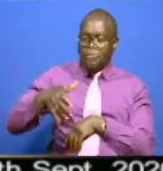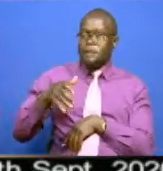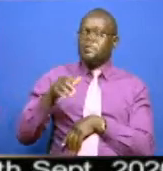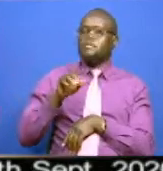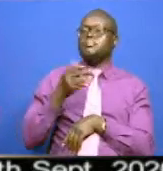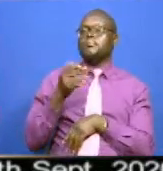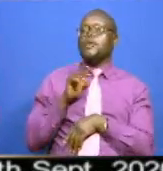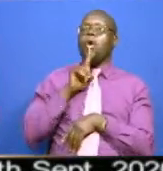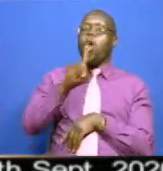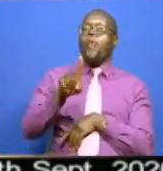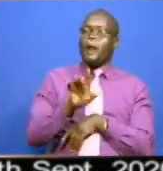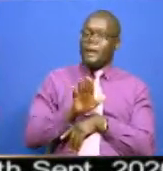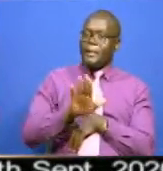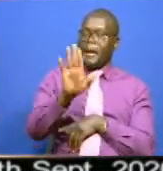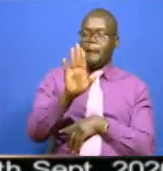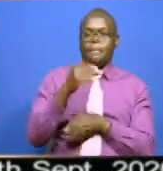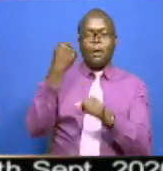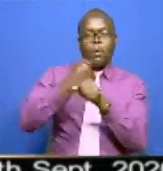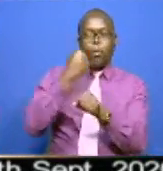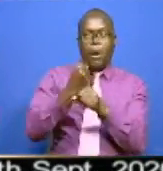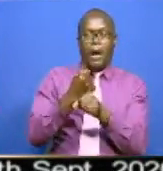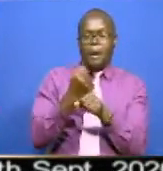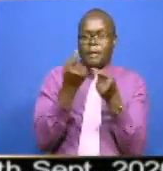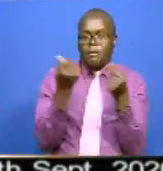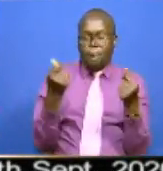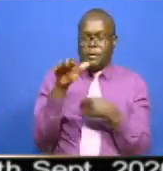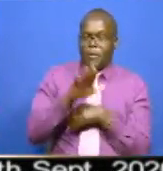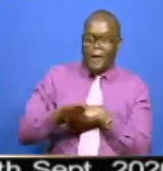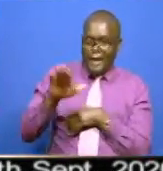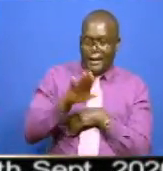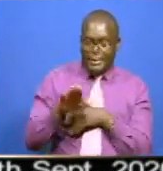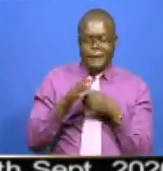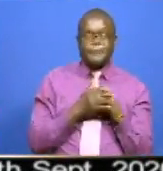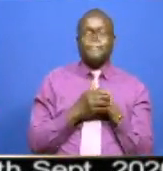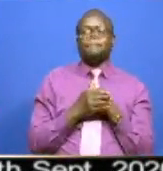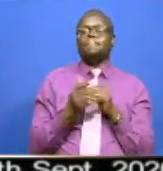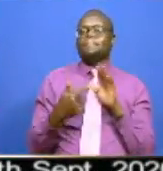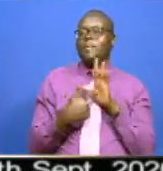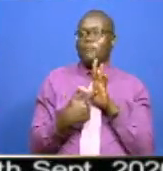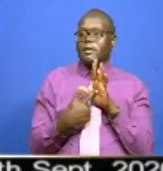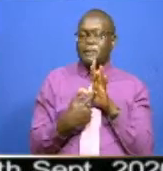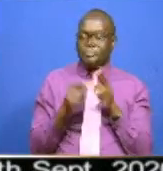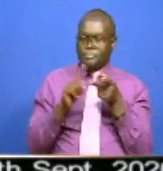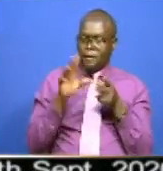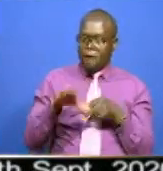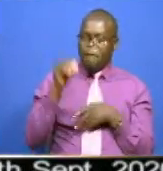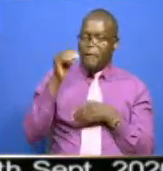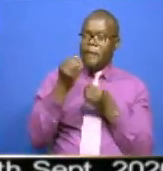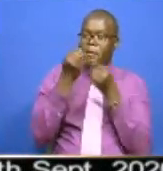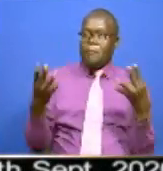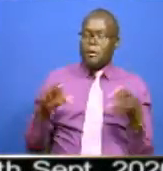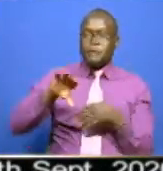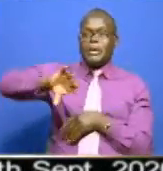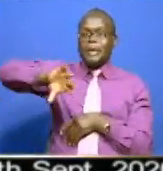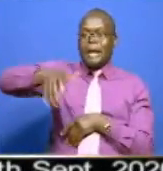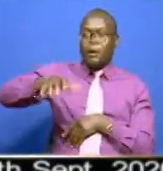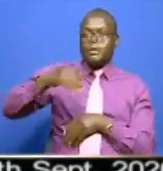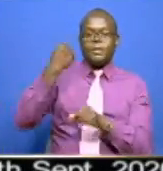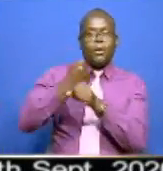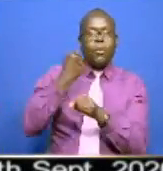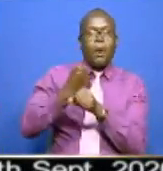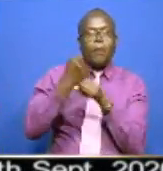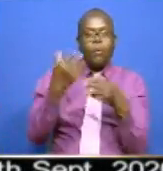their functions to just a few areas. Like, you find that most counties are preoccupied with